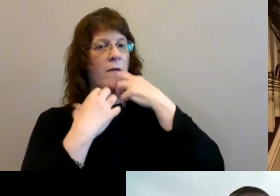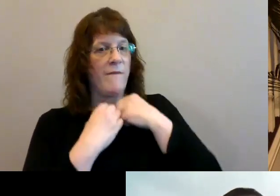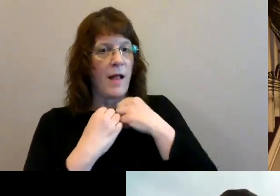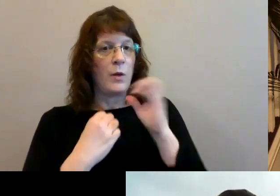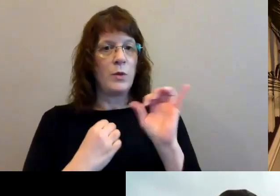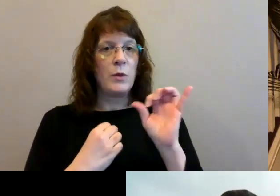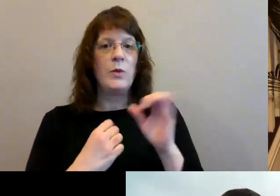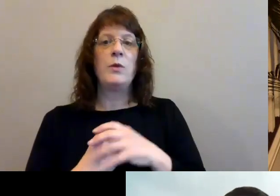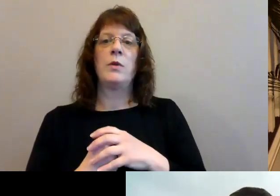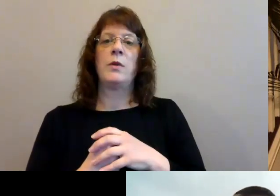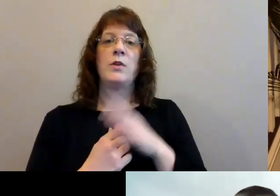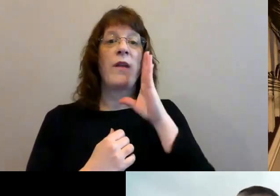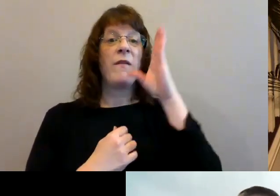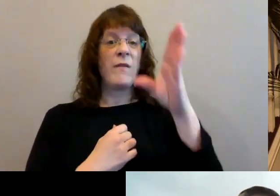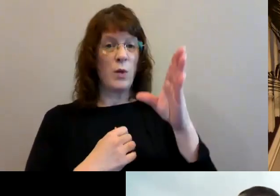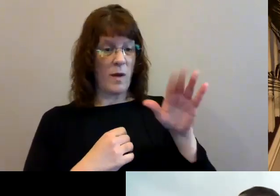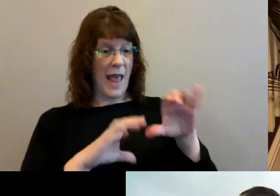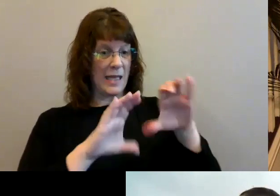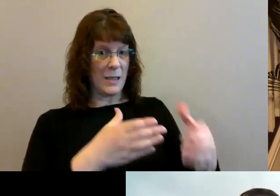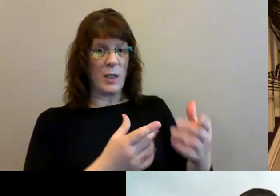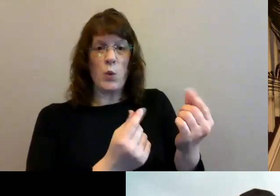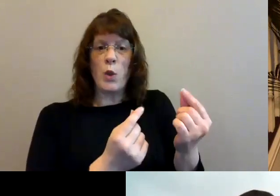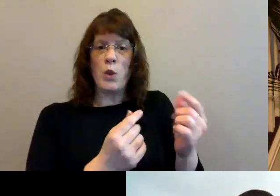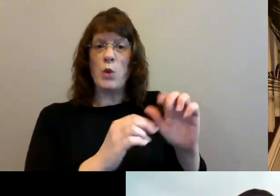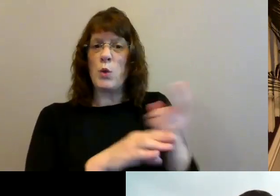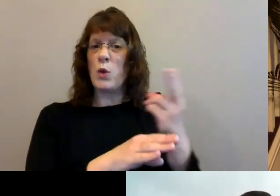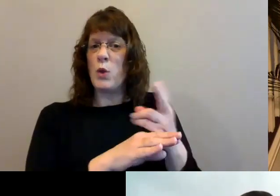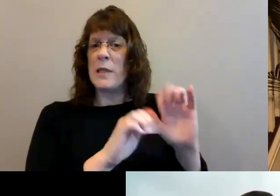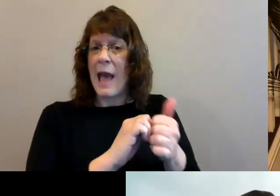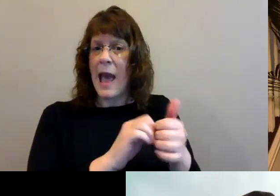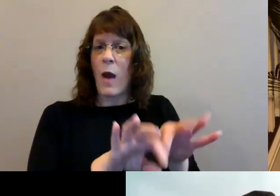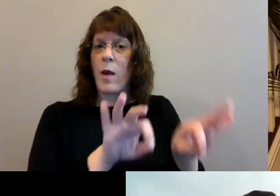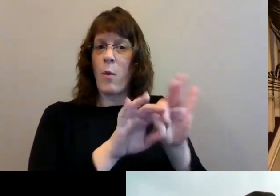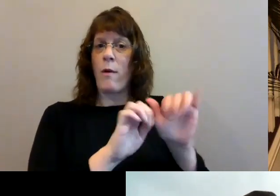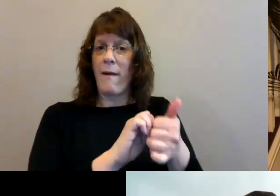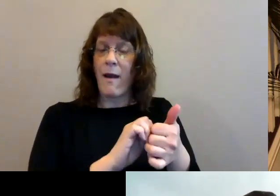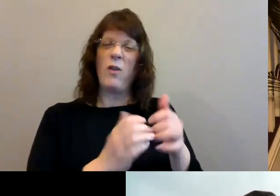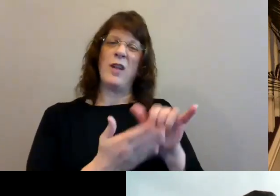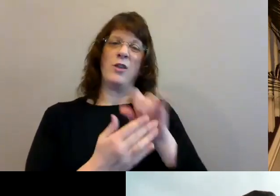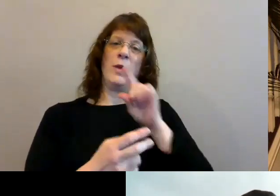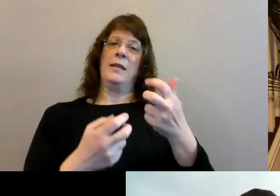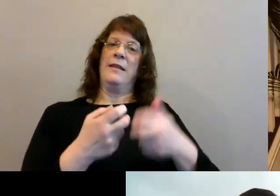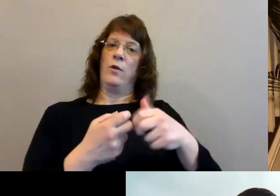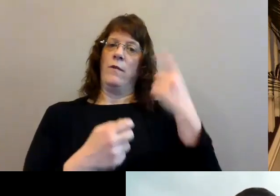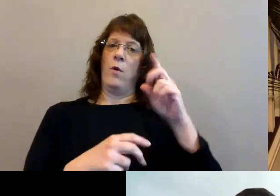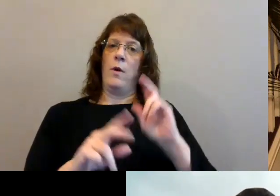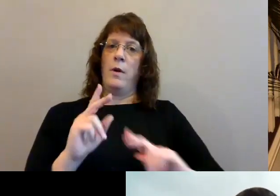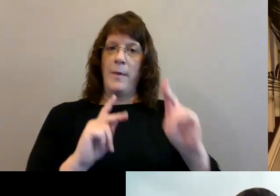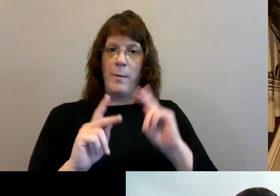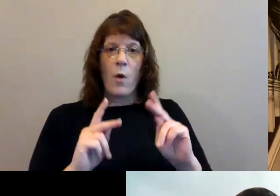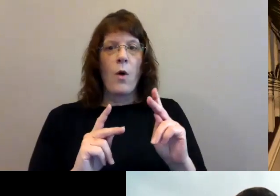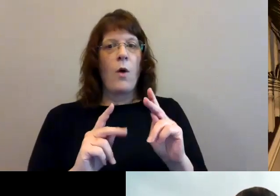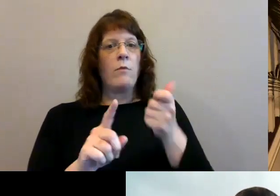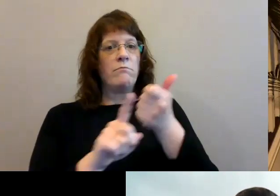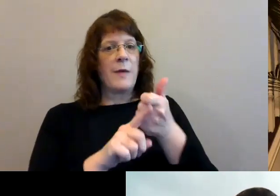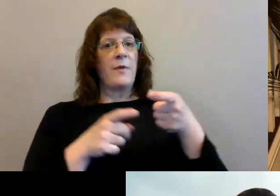the future utility of the species. All of those are big question marks. So that makes it really hard for people who are in charge